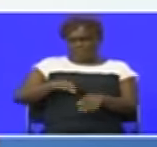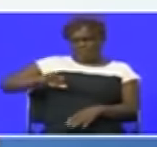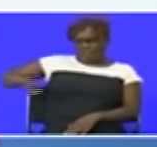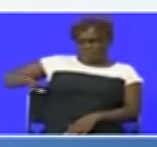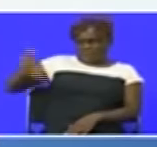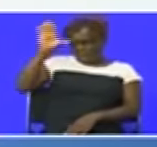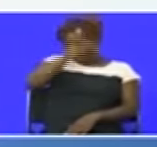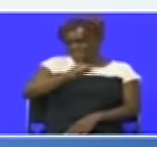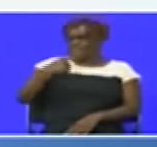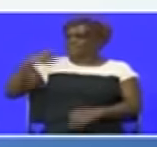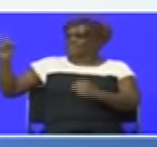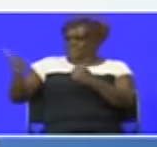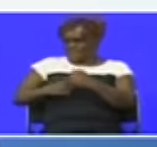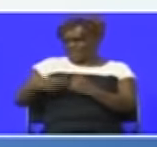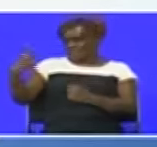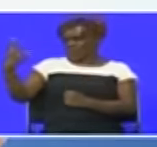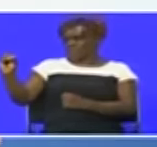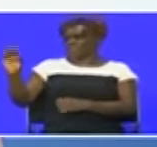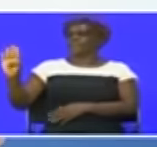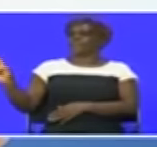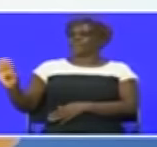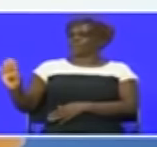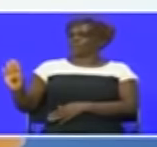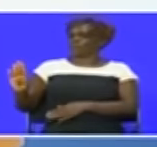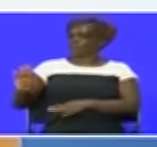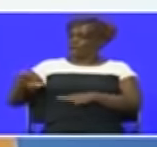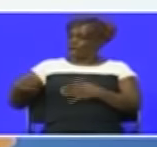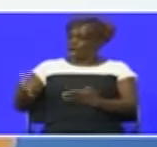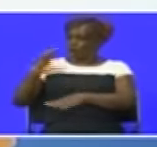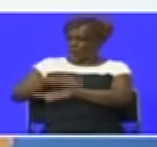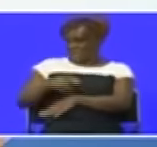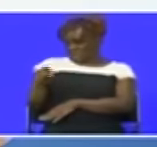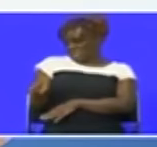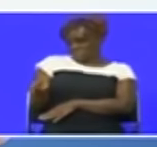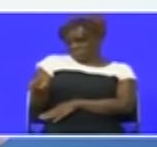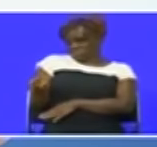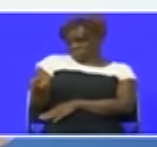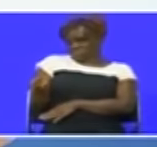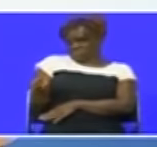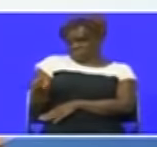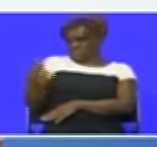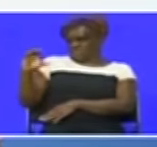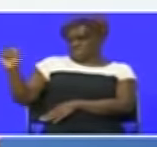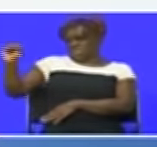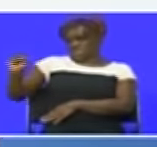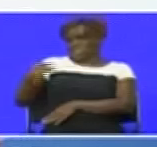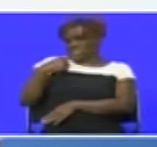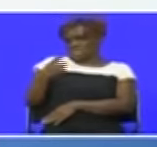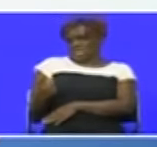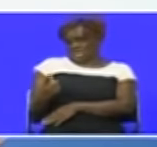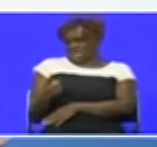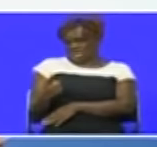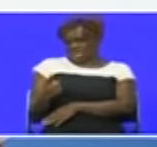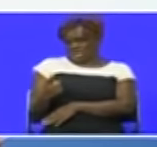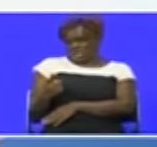about 620 billion shillings. How that is going to be breached, the Cabinet Secretary says that's all going